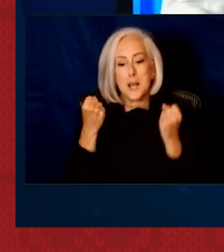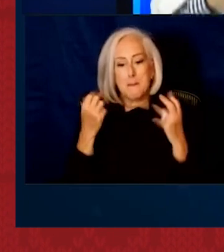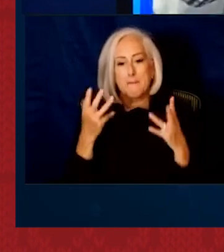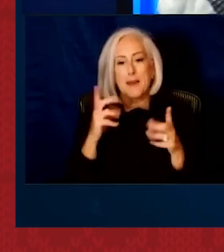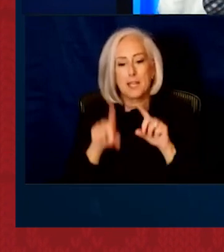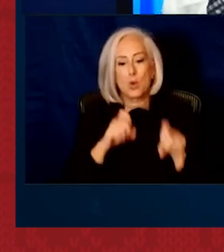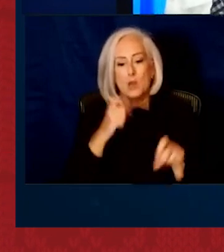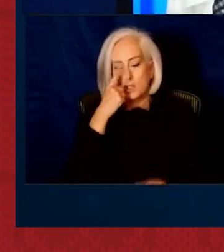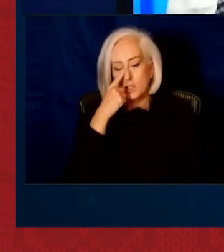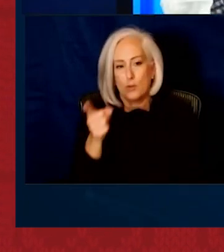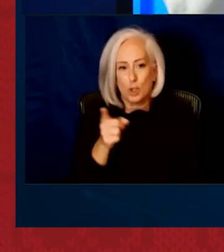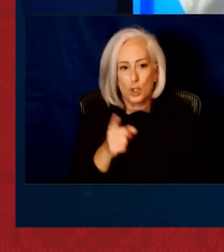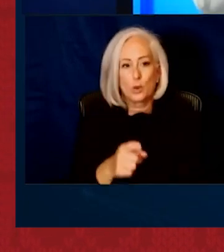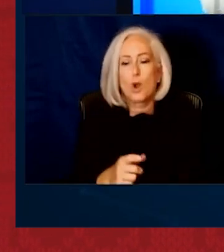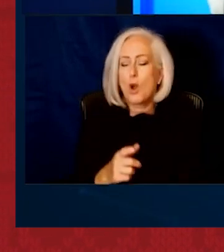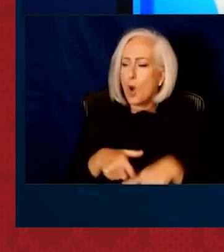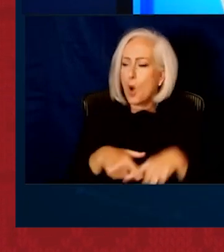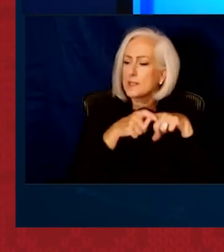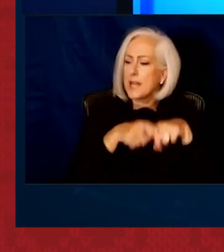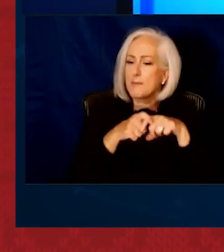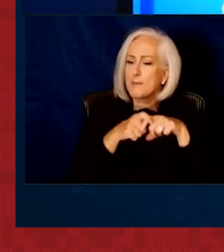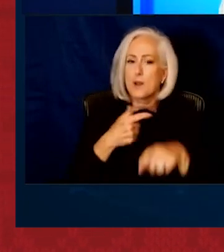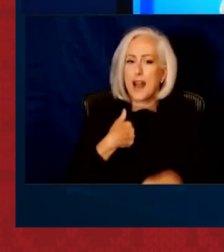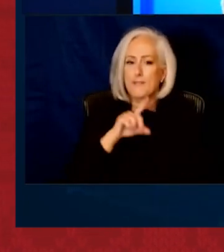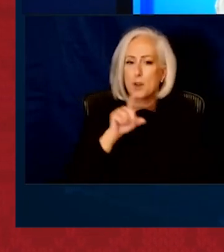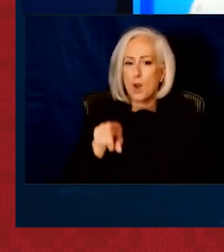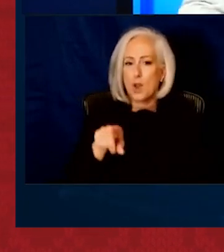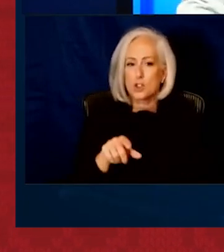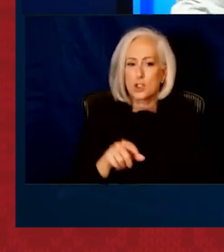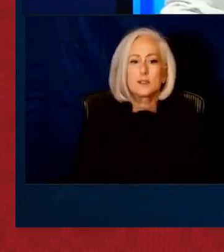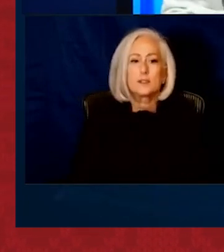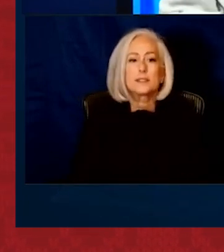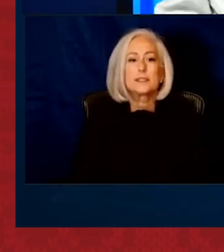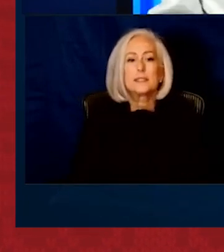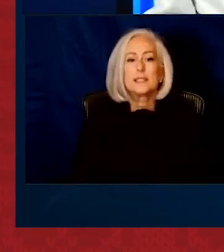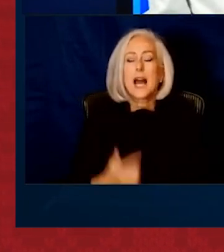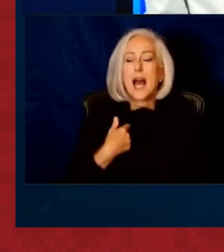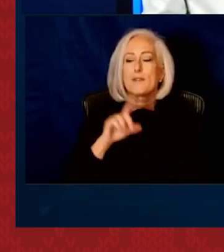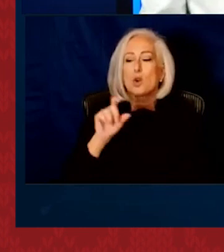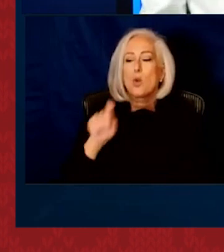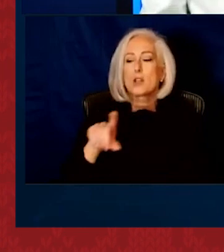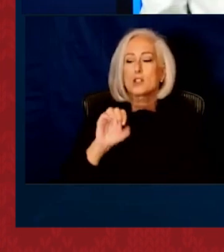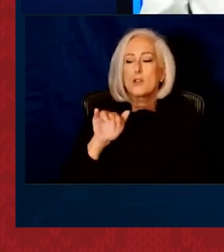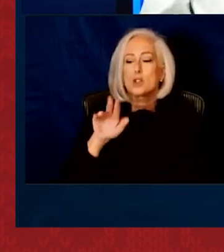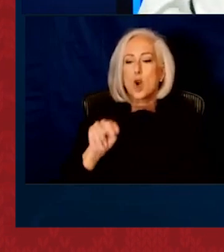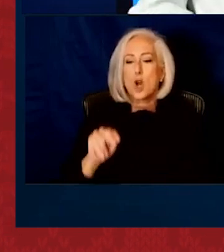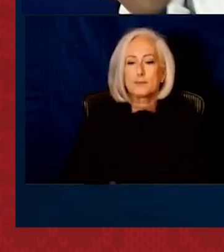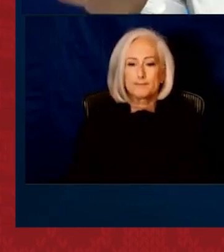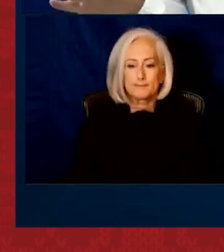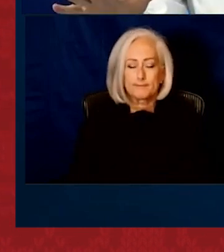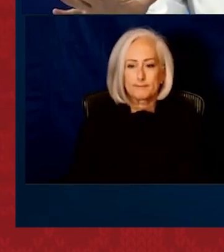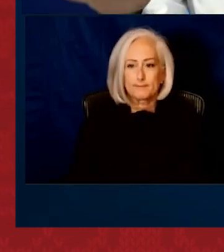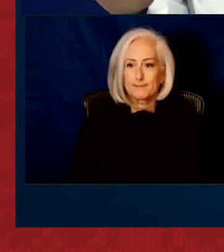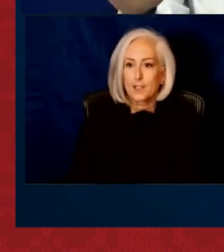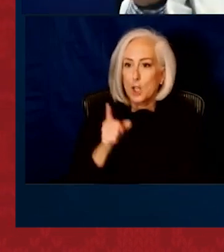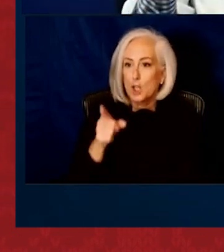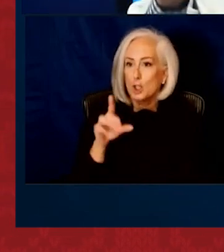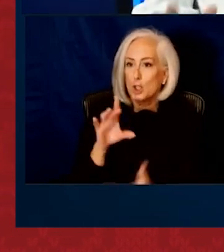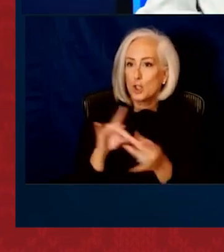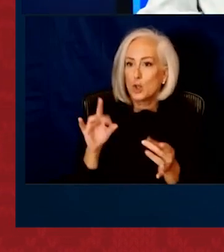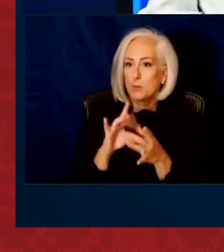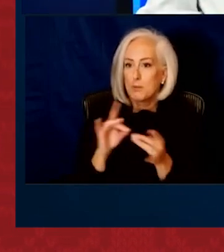you as well. Time out. I get a Dr. question for Stites Sean does. first. I have a question for Sean. Sean. Okay. You've mentioned some creatures that are